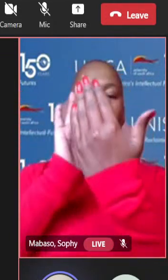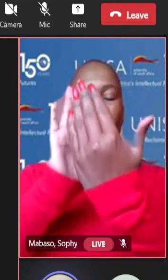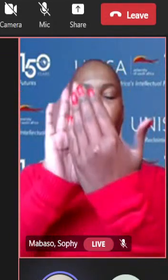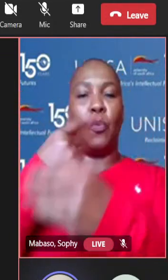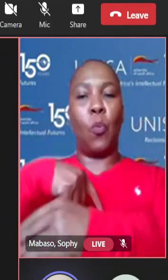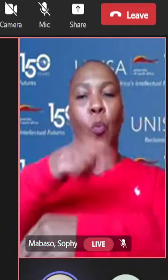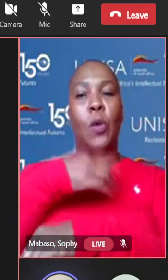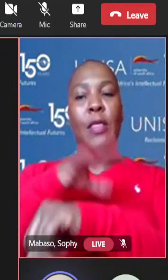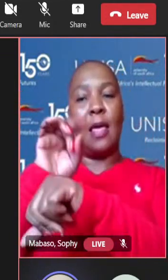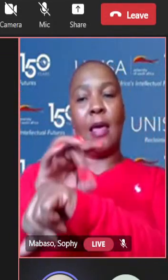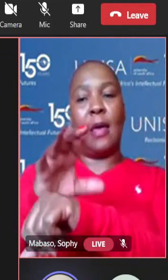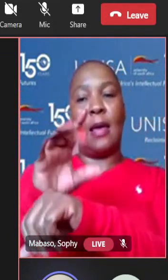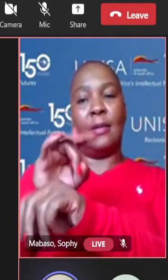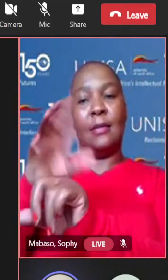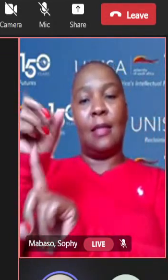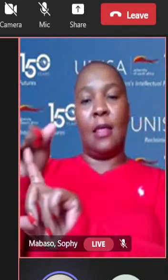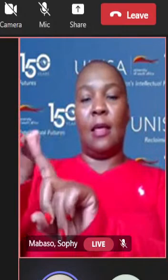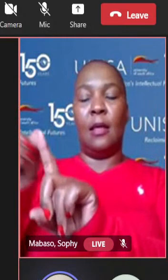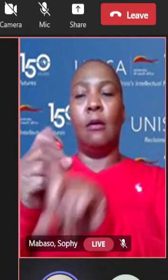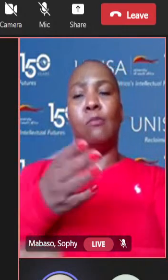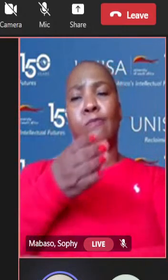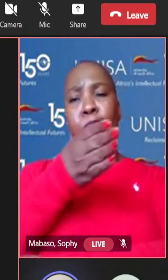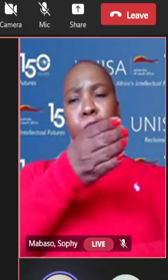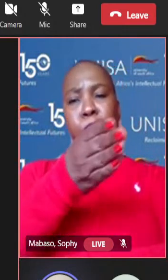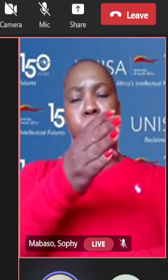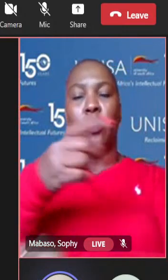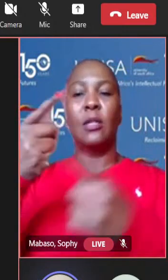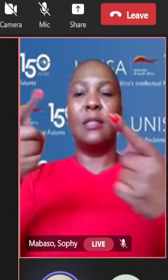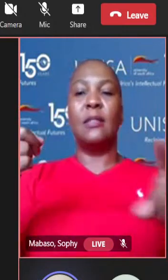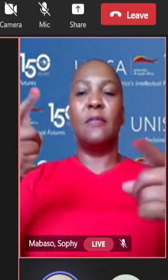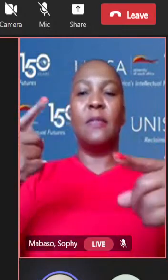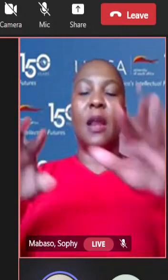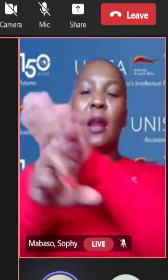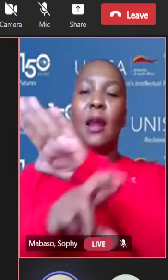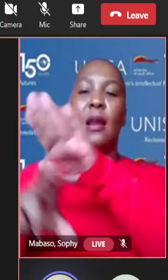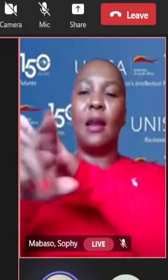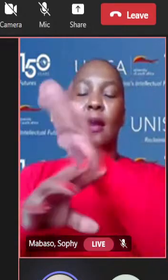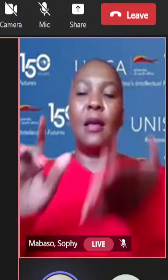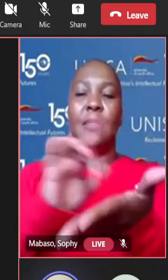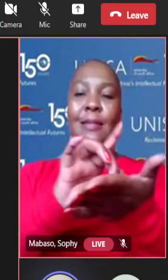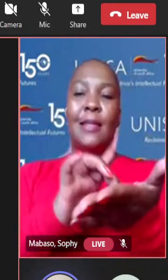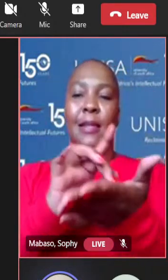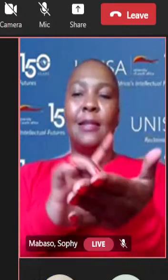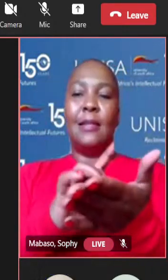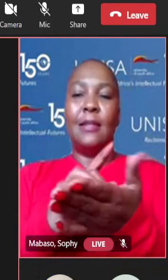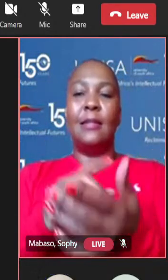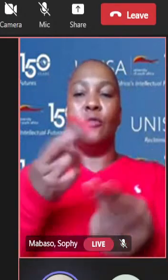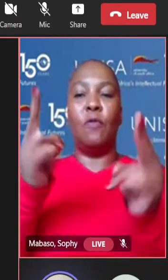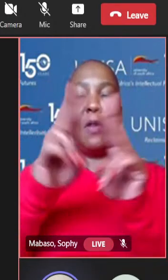counsellors, we are available at the different regional centres at Unisa.